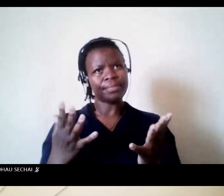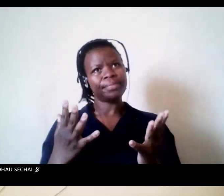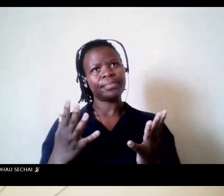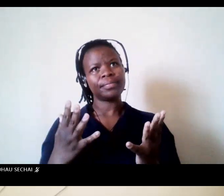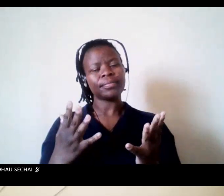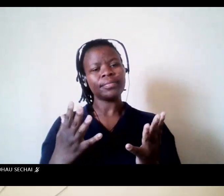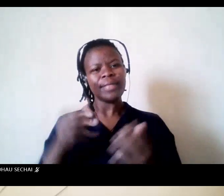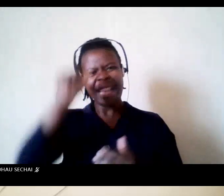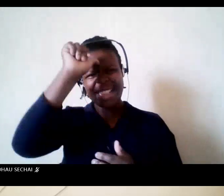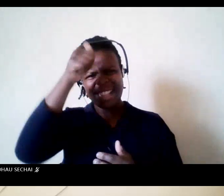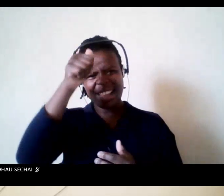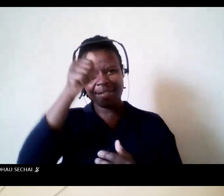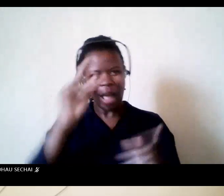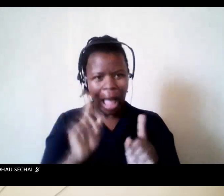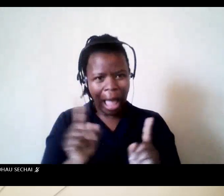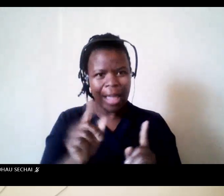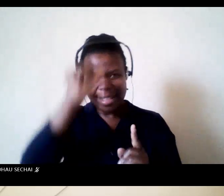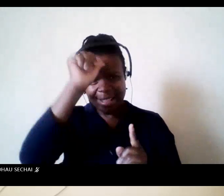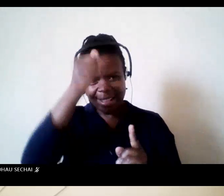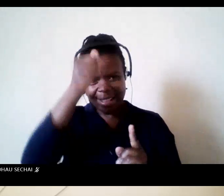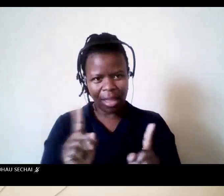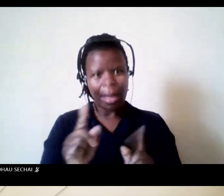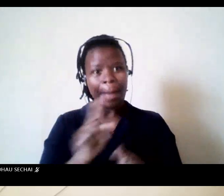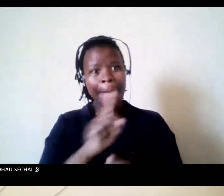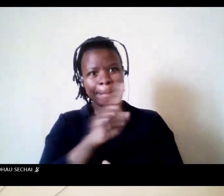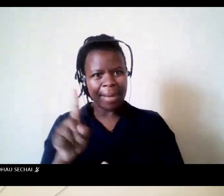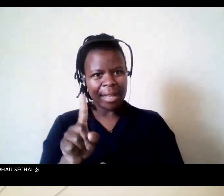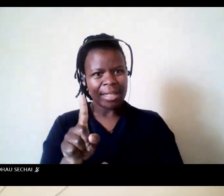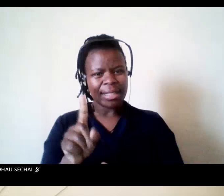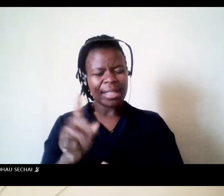clever, not clever per se, but I had to